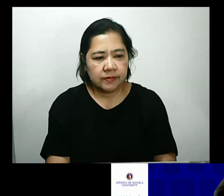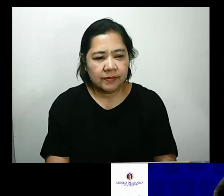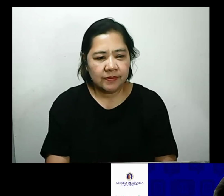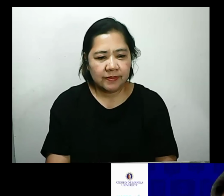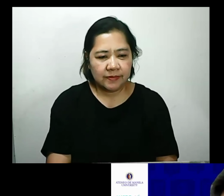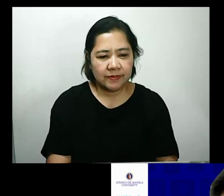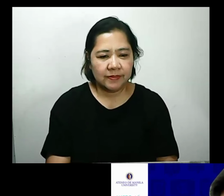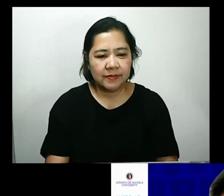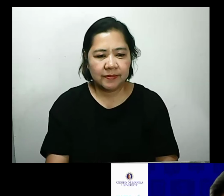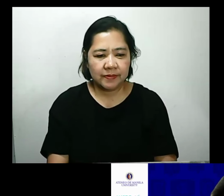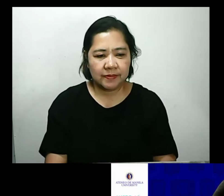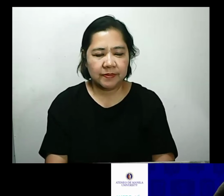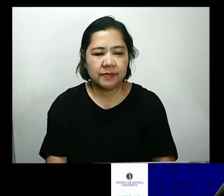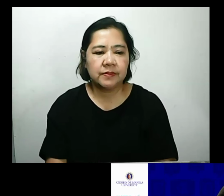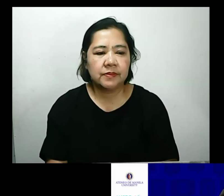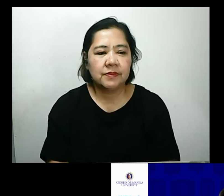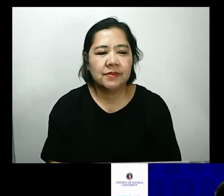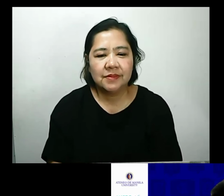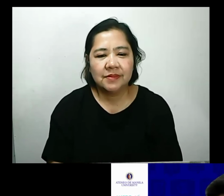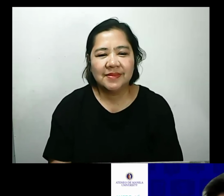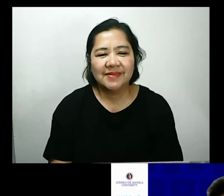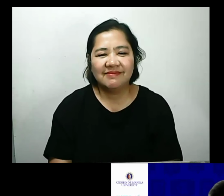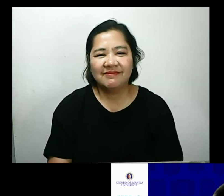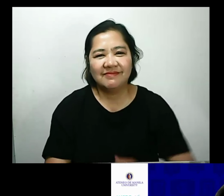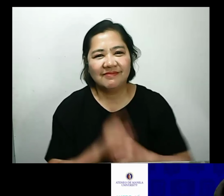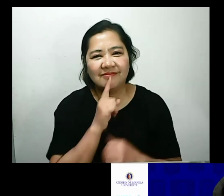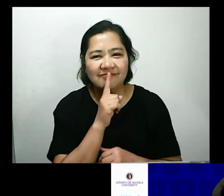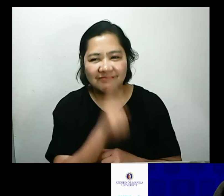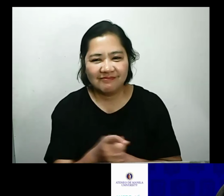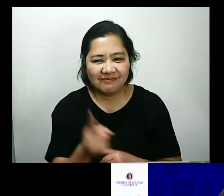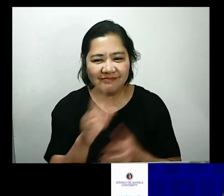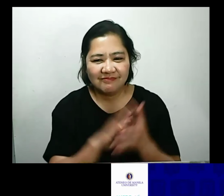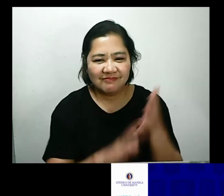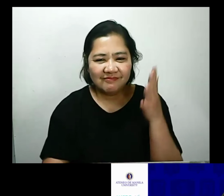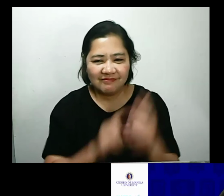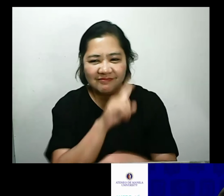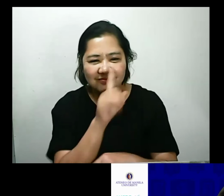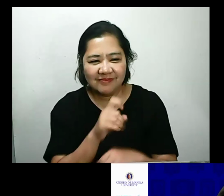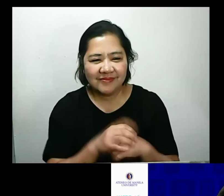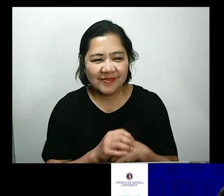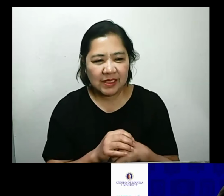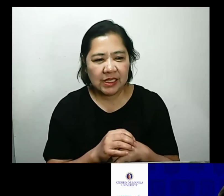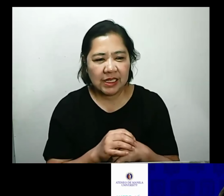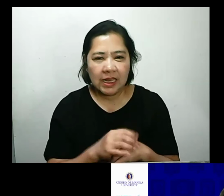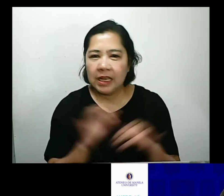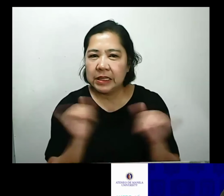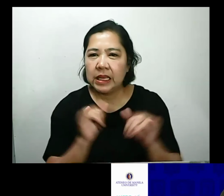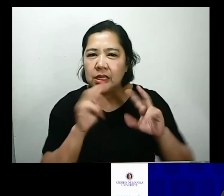Thank you so much. Ang comprehensive ng tanong. At try kong sagutin. Mukhang pang research question yan, no? Pero